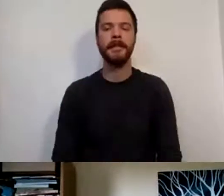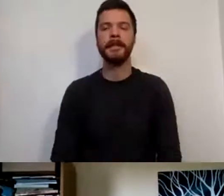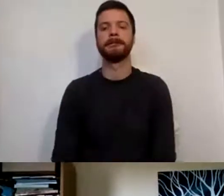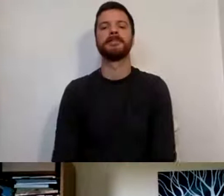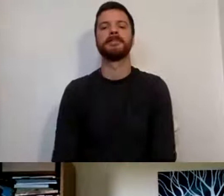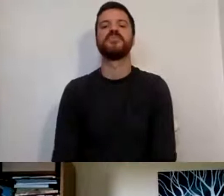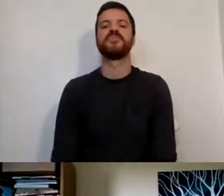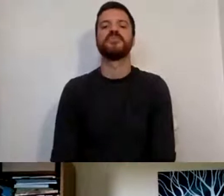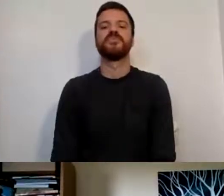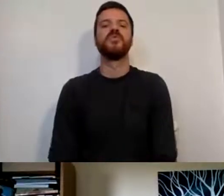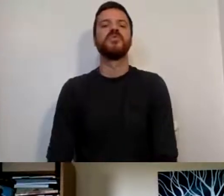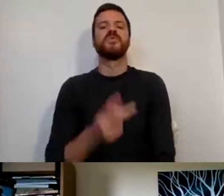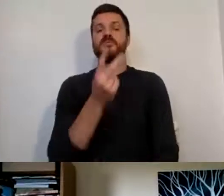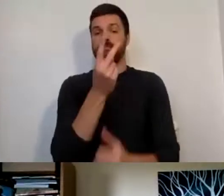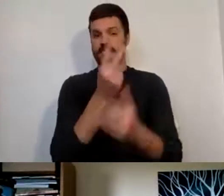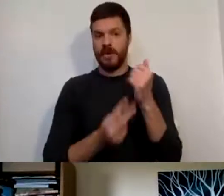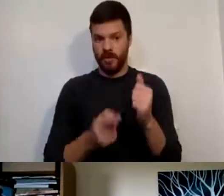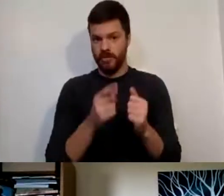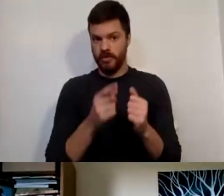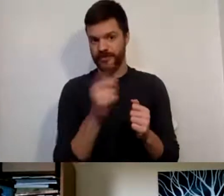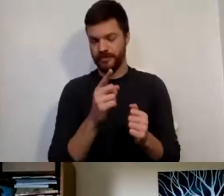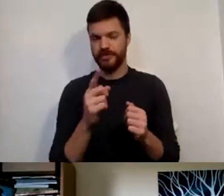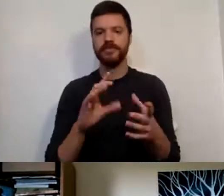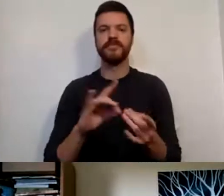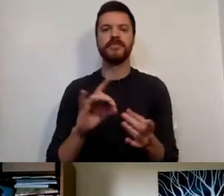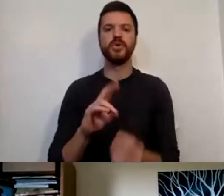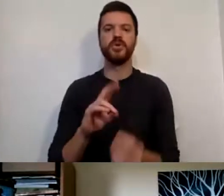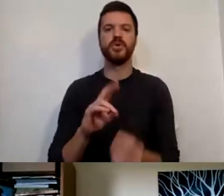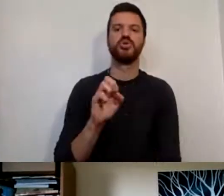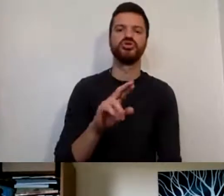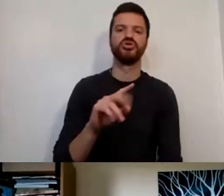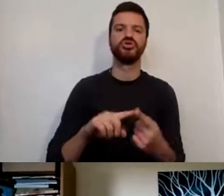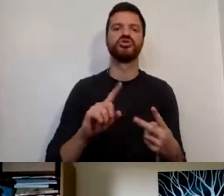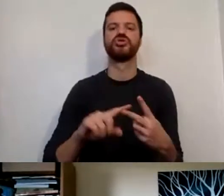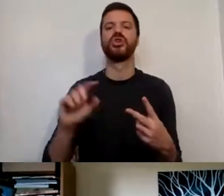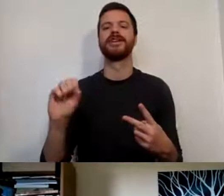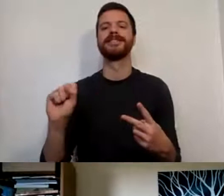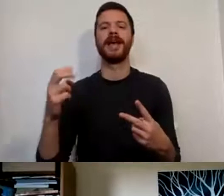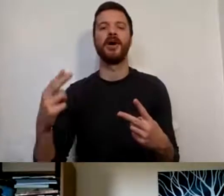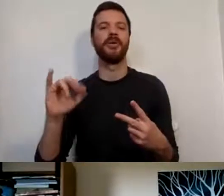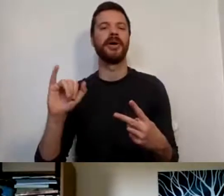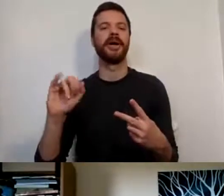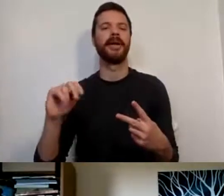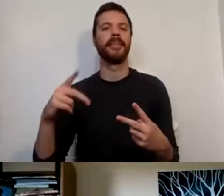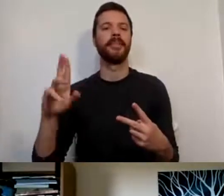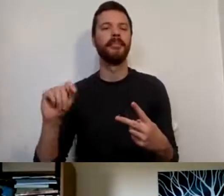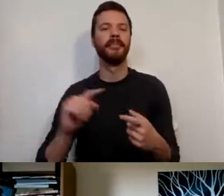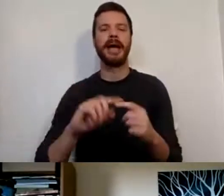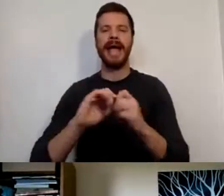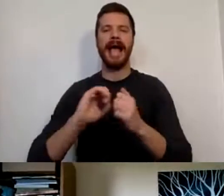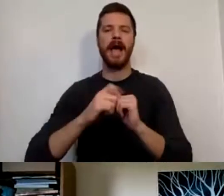both talk about user and stakeholder input and kind of the refinements and adaptations that you